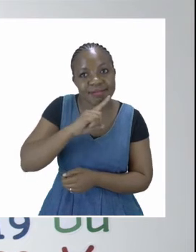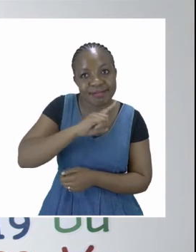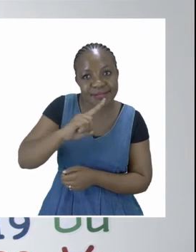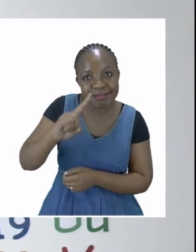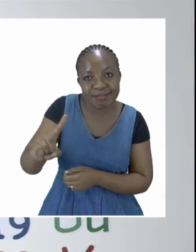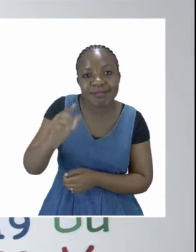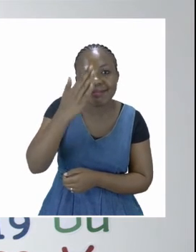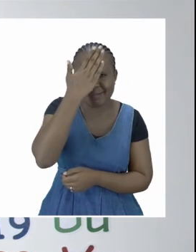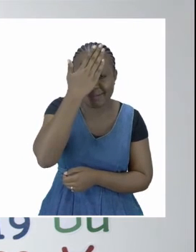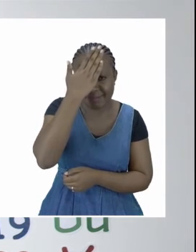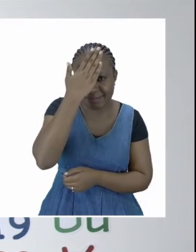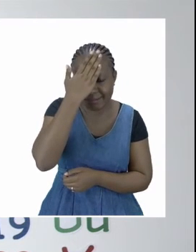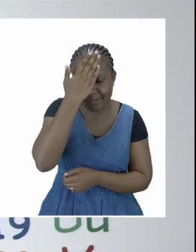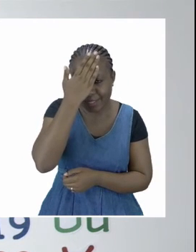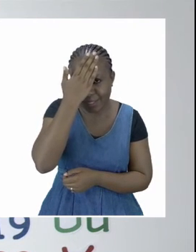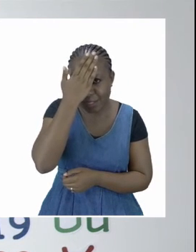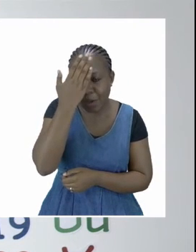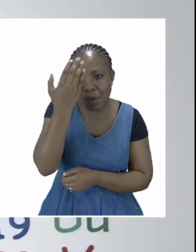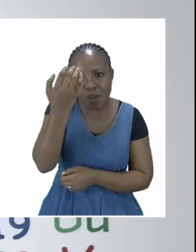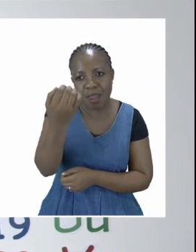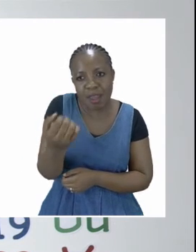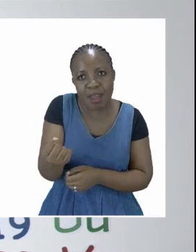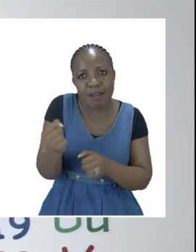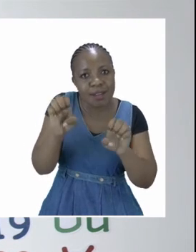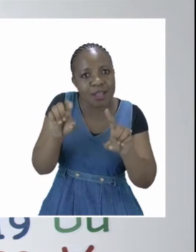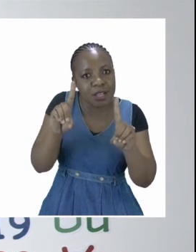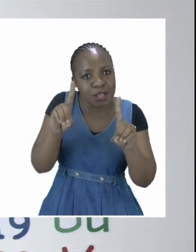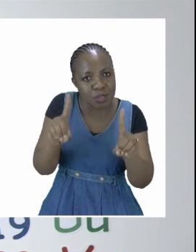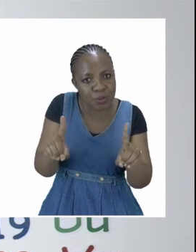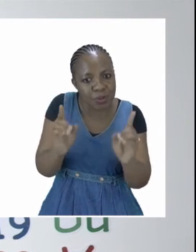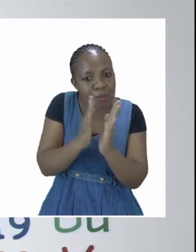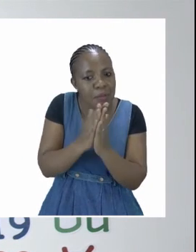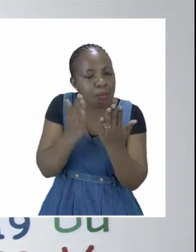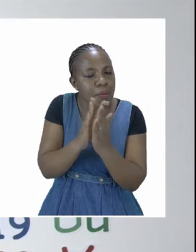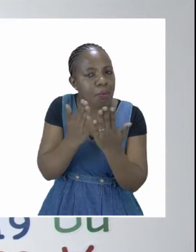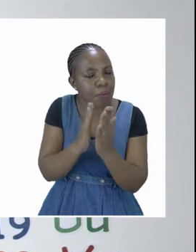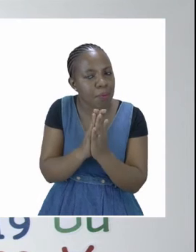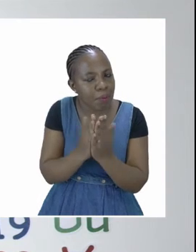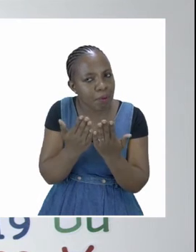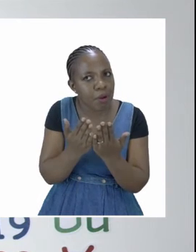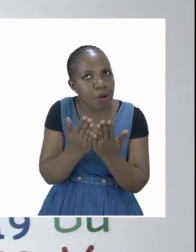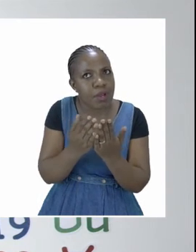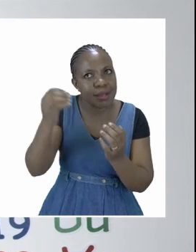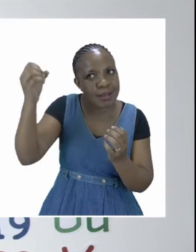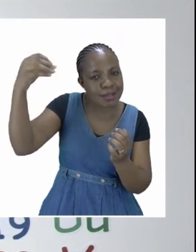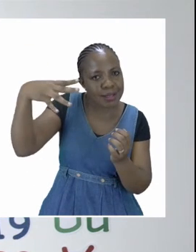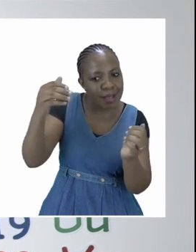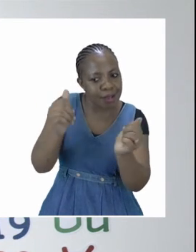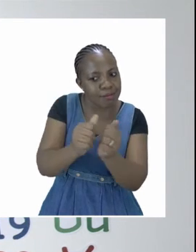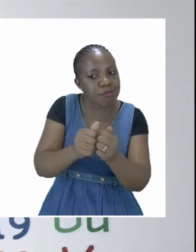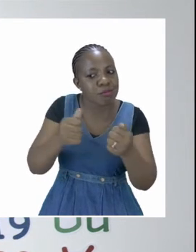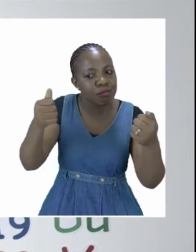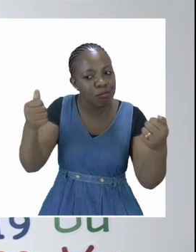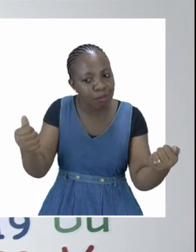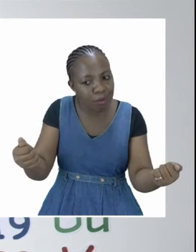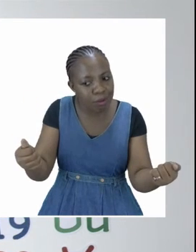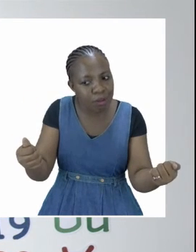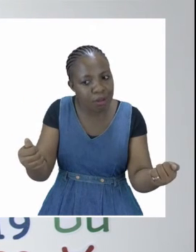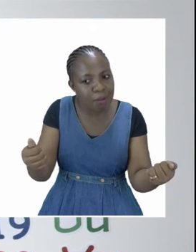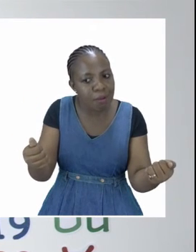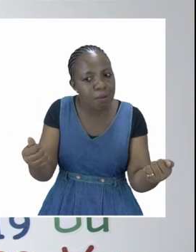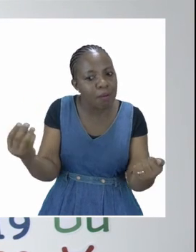say octopus. Now, Mr. Octopus looks like he's very busy in the ocean.